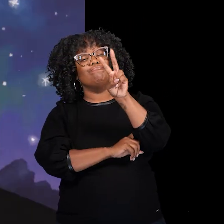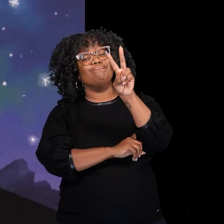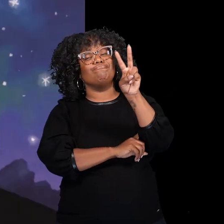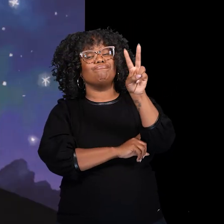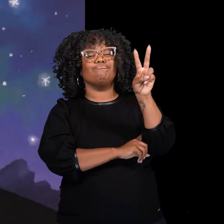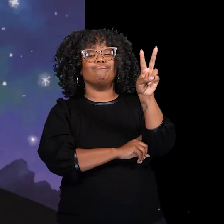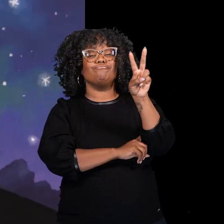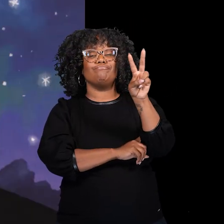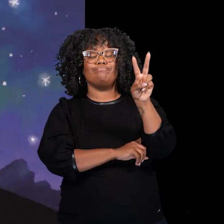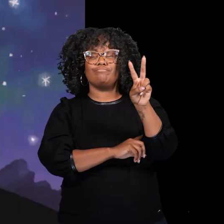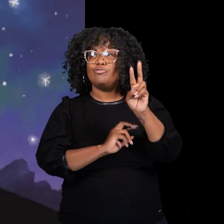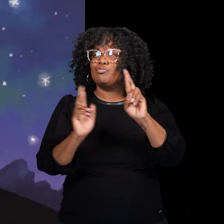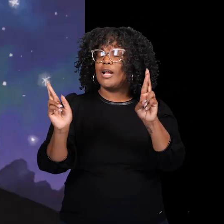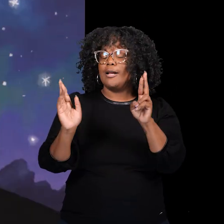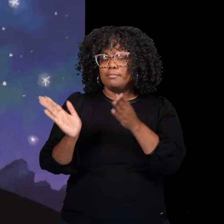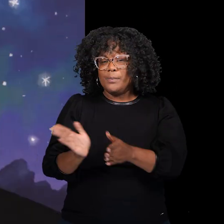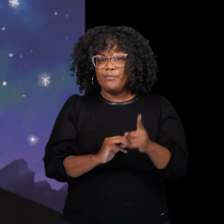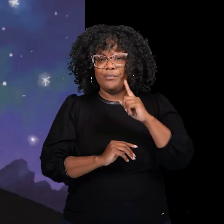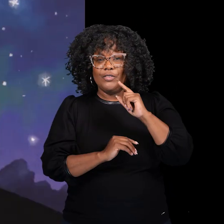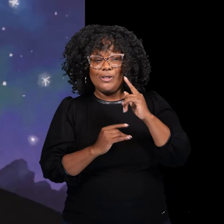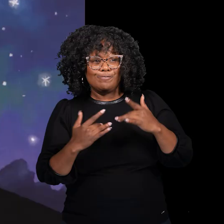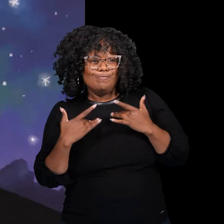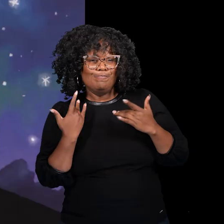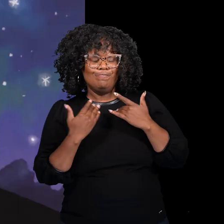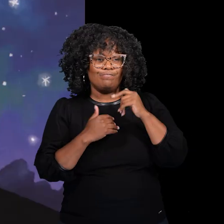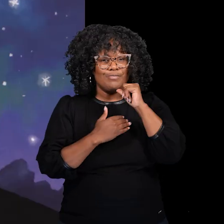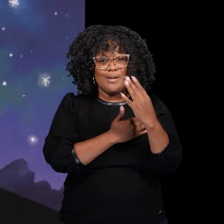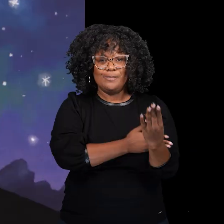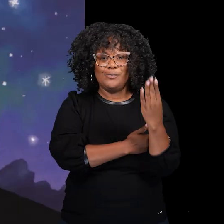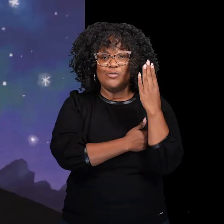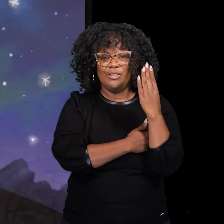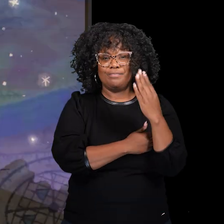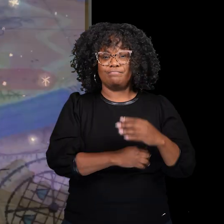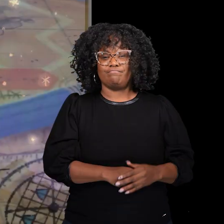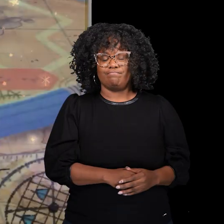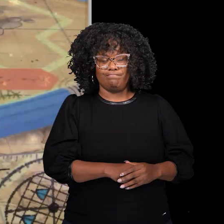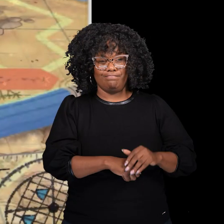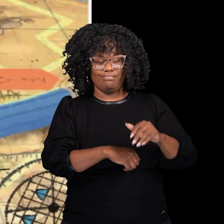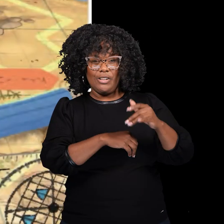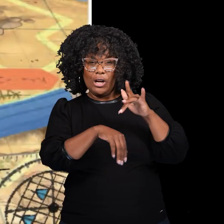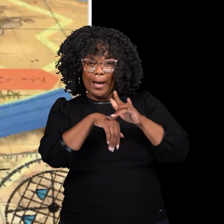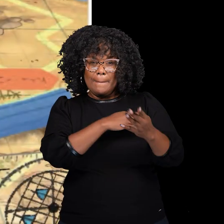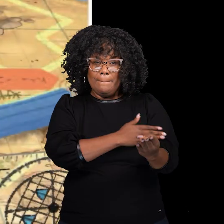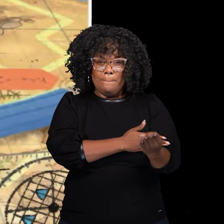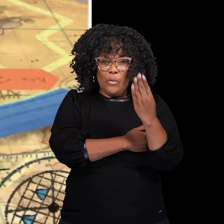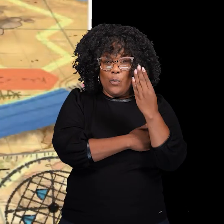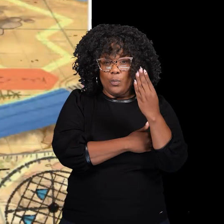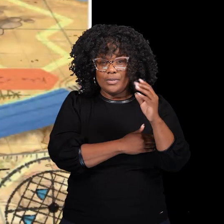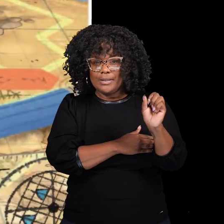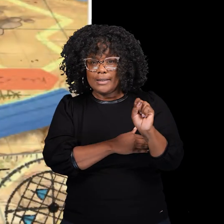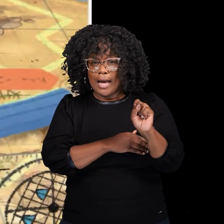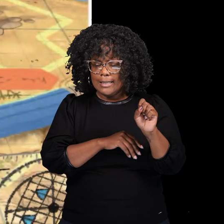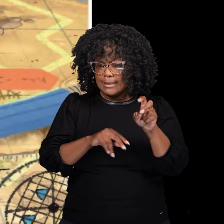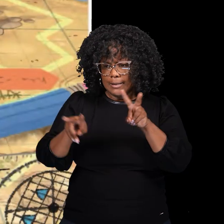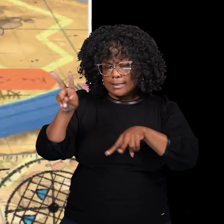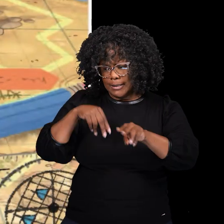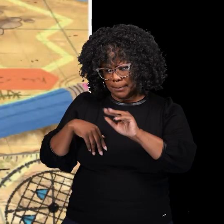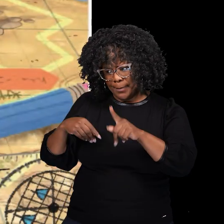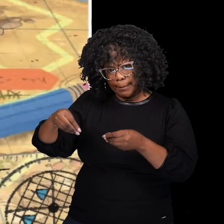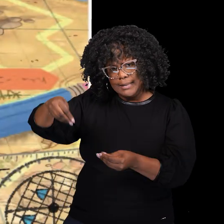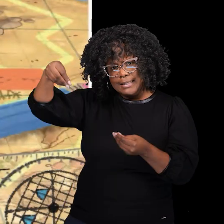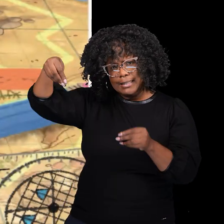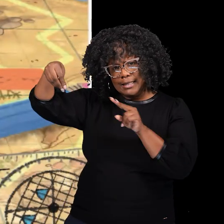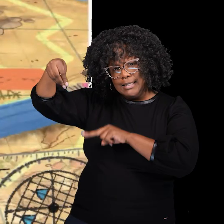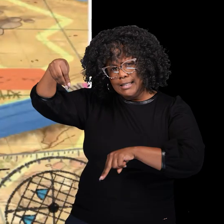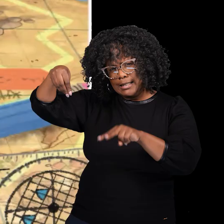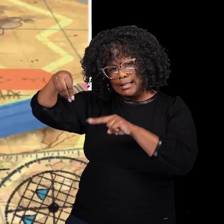twinkling stars, excited for an early start tomorrow. Early morning. Scout leans over a map with a plotter